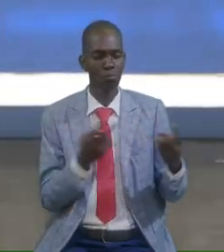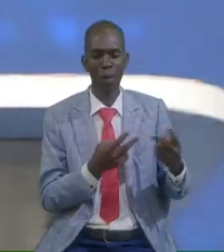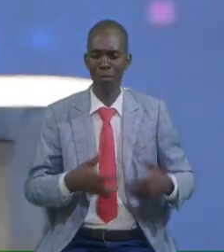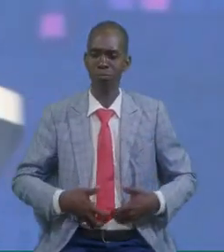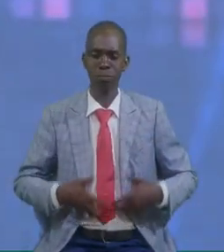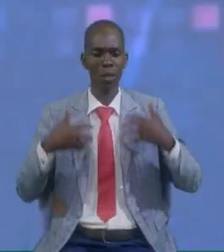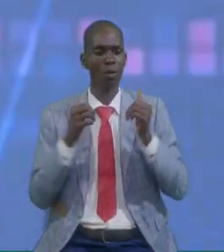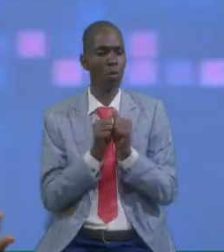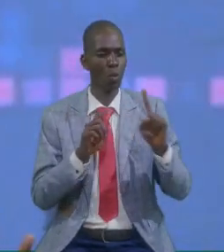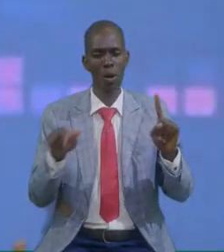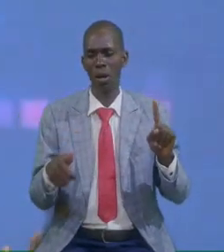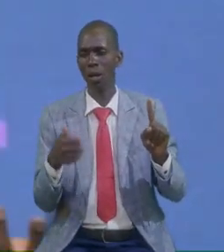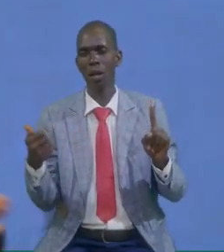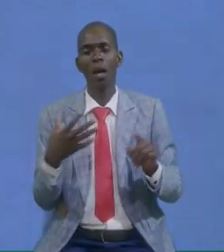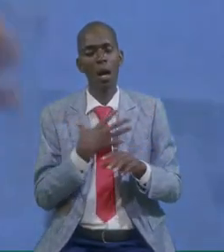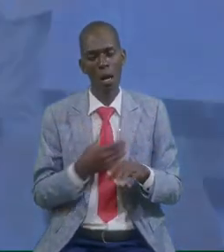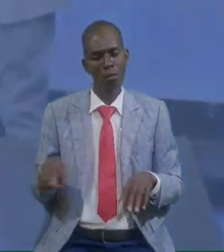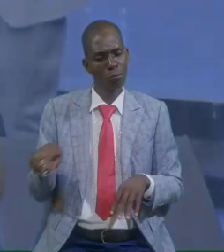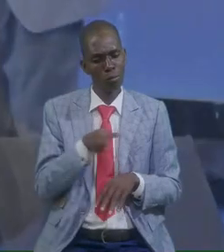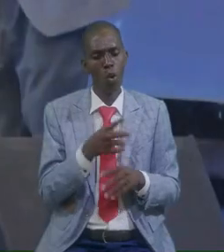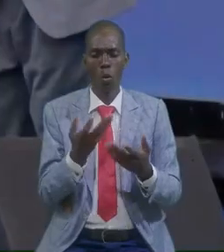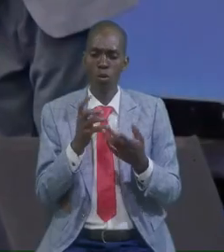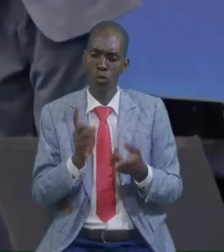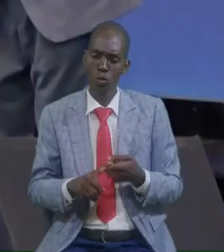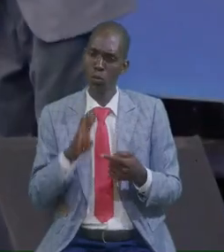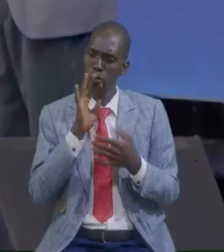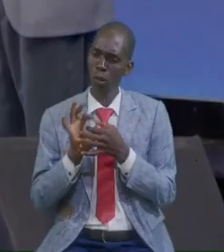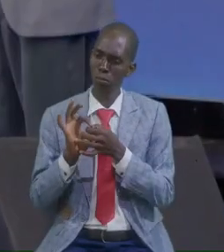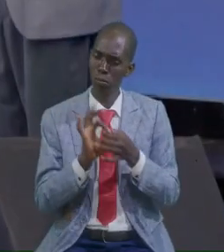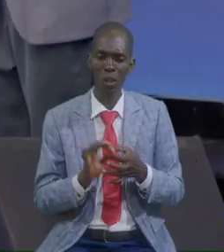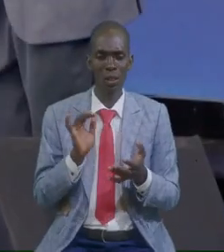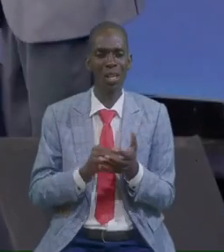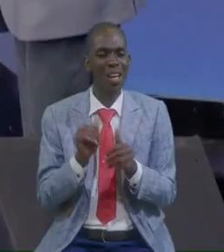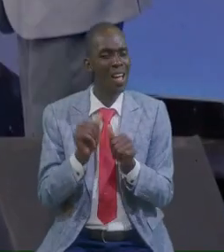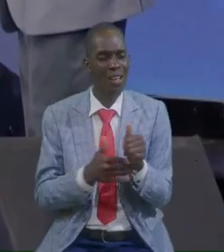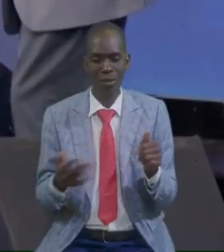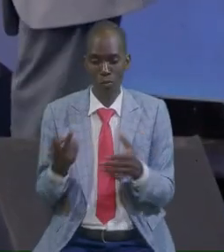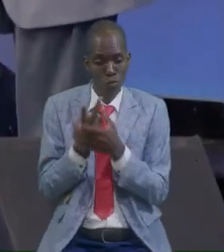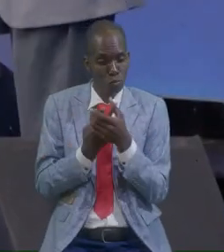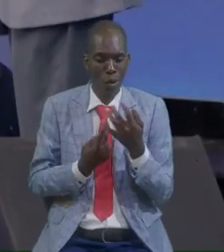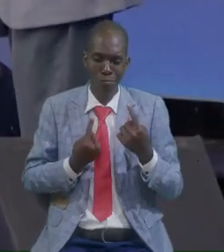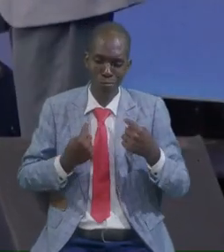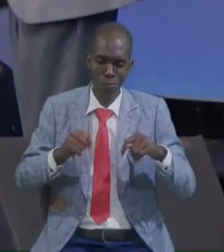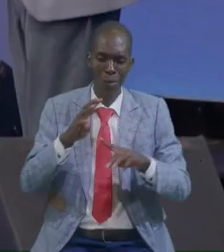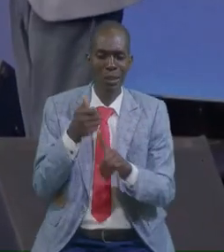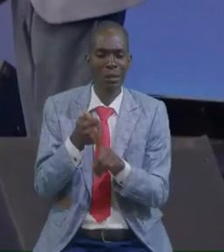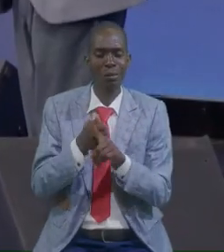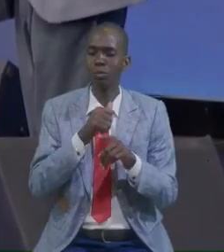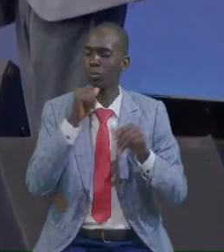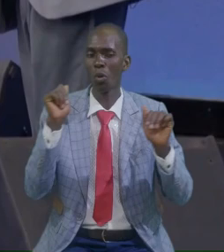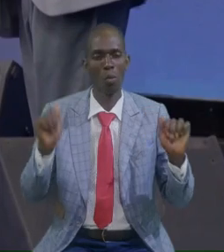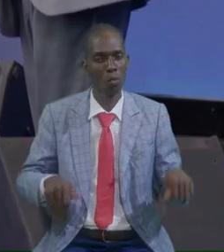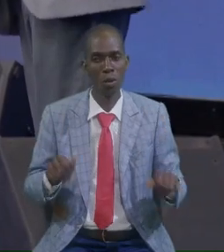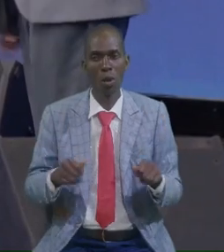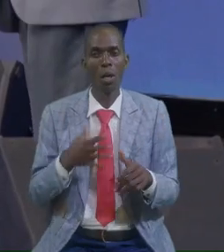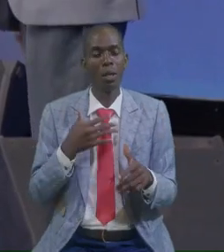they want to befriend each other, and everything they try by themselves, it wasn't possible. And then